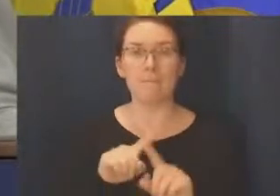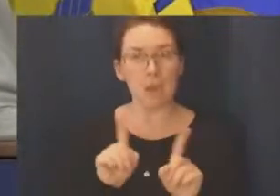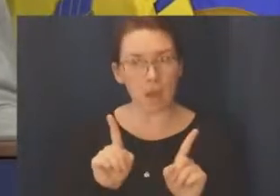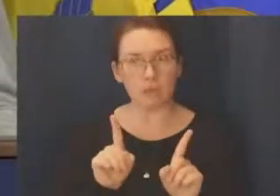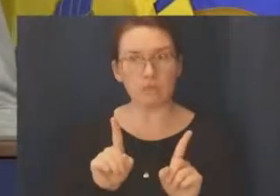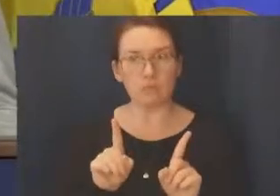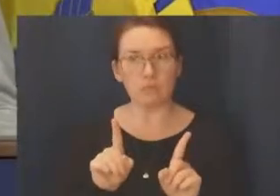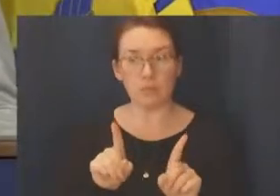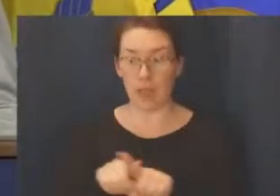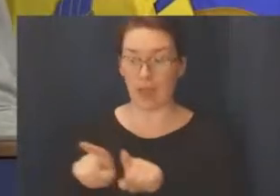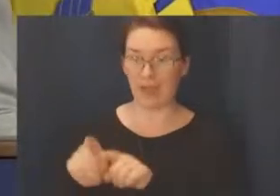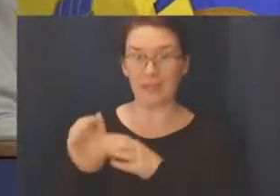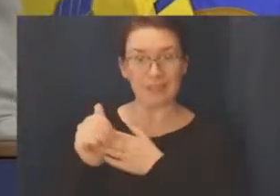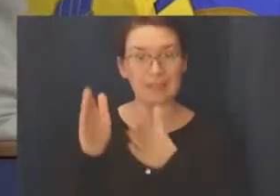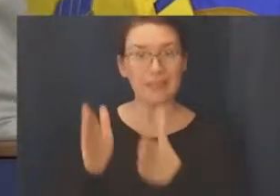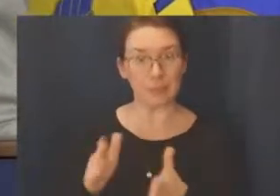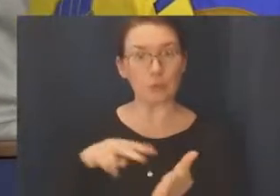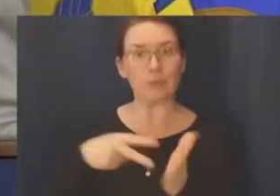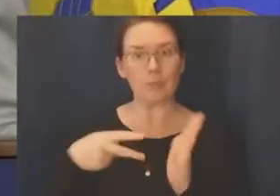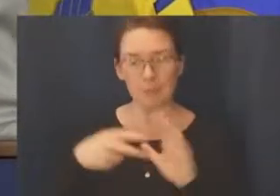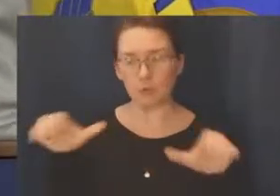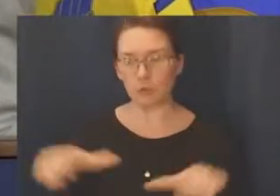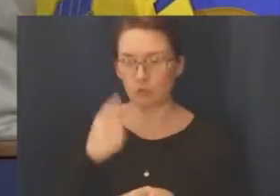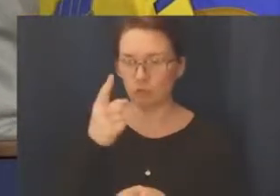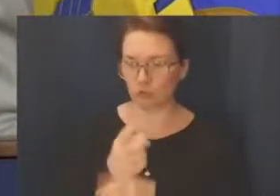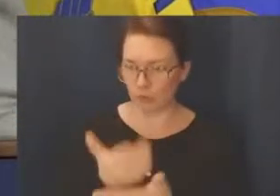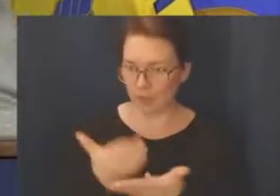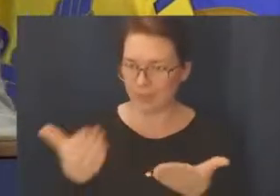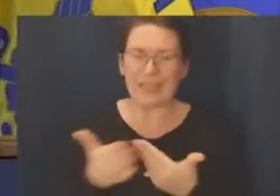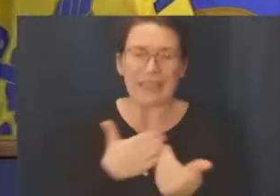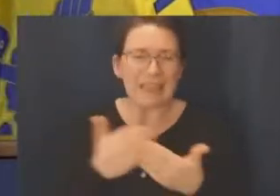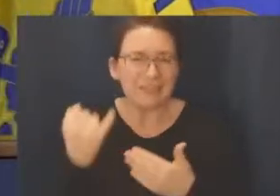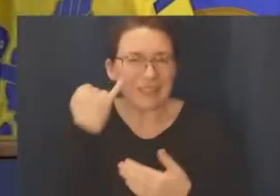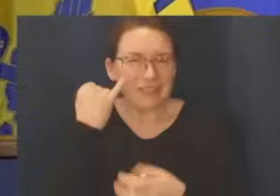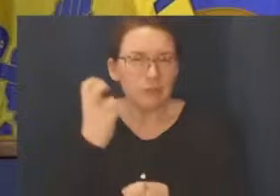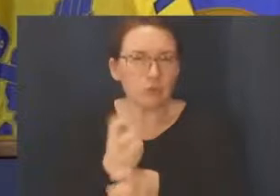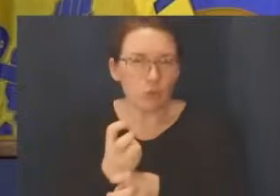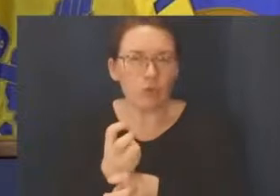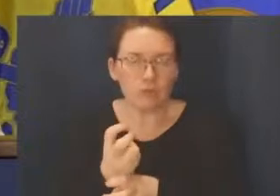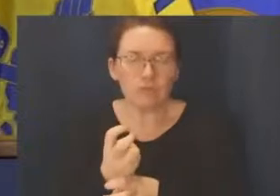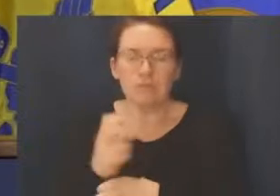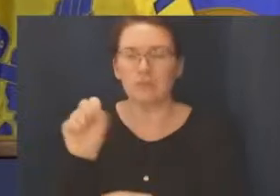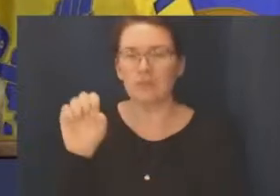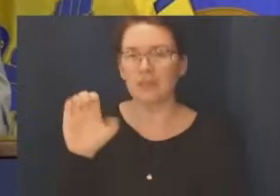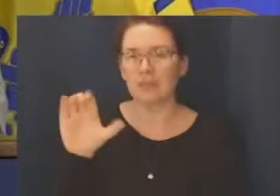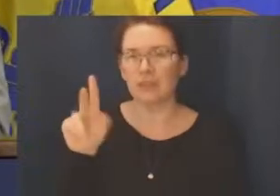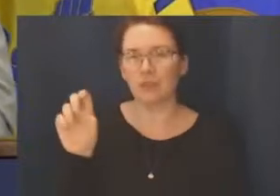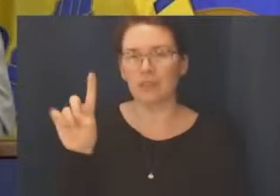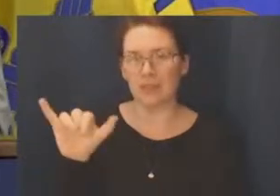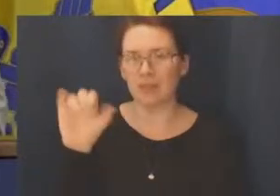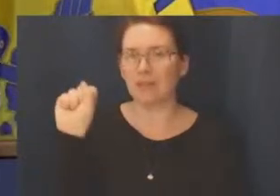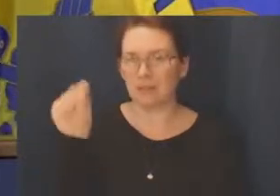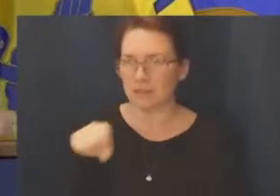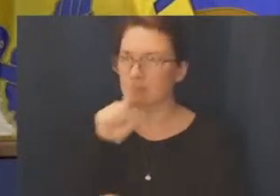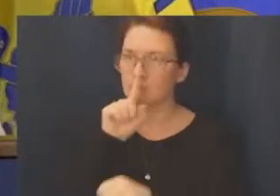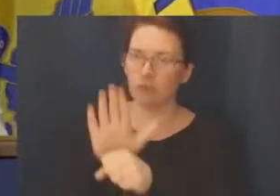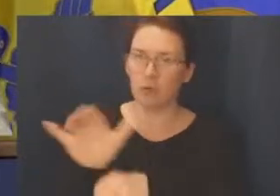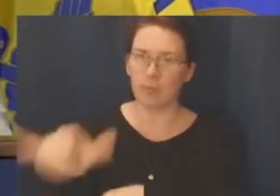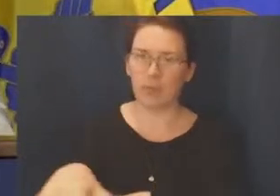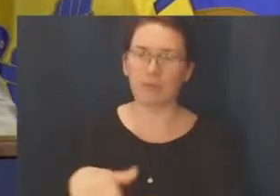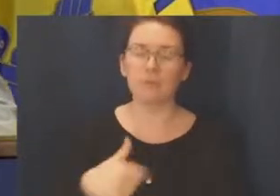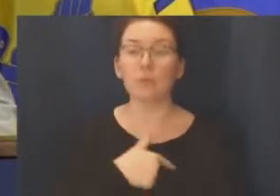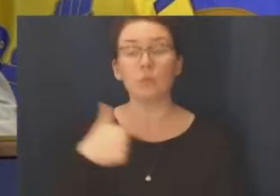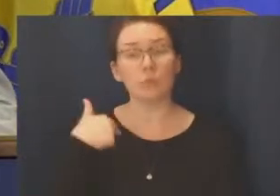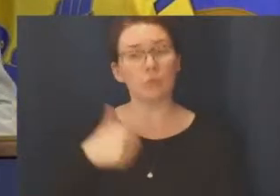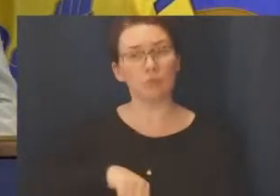even when it's hard. Secretary Kennedy can attest to that. While we're proud of the work we've done, we